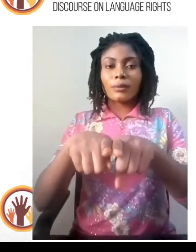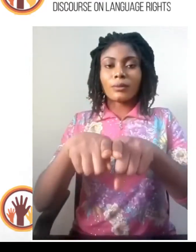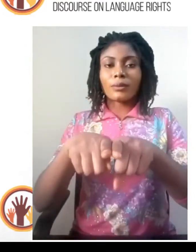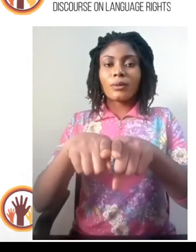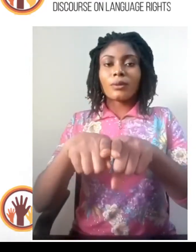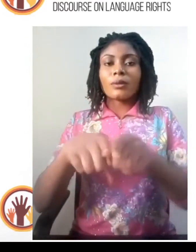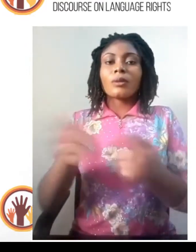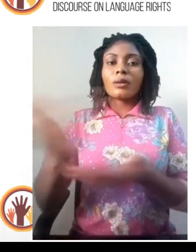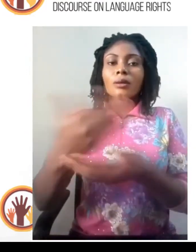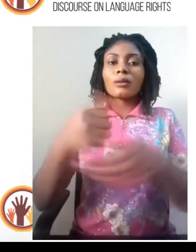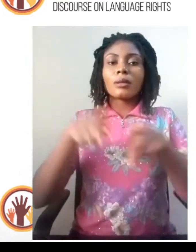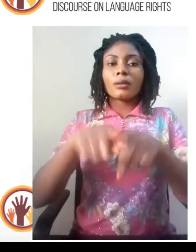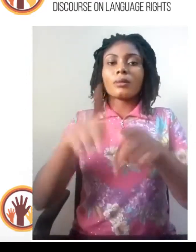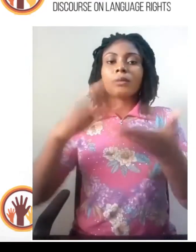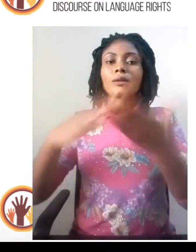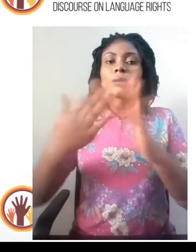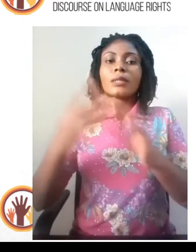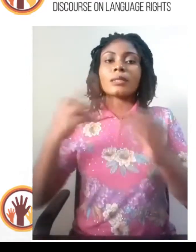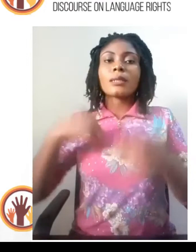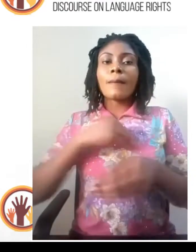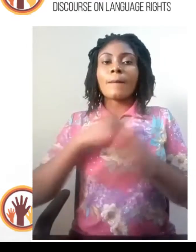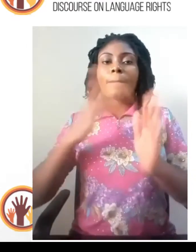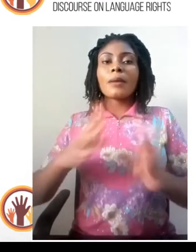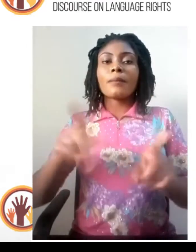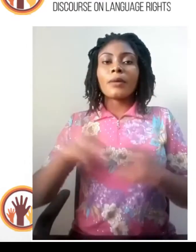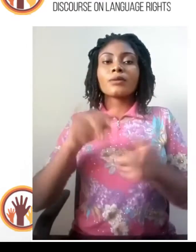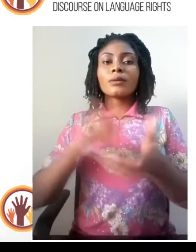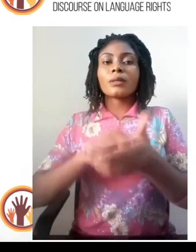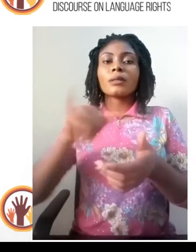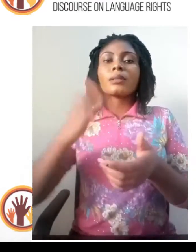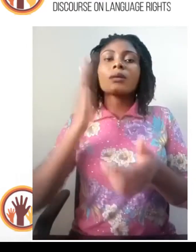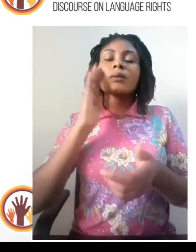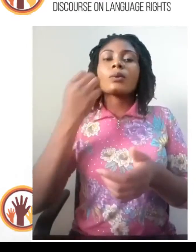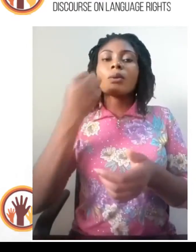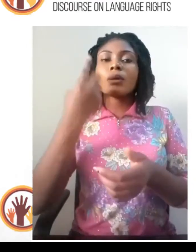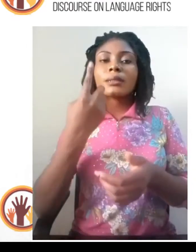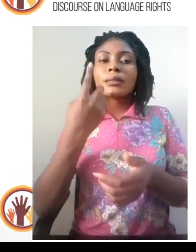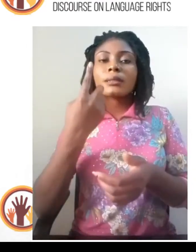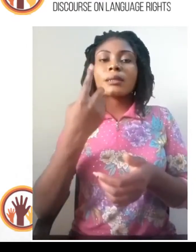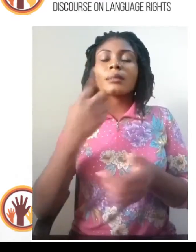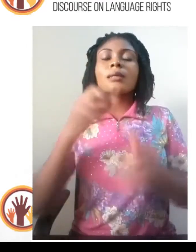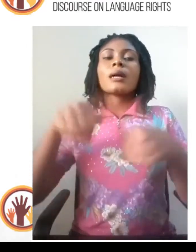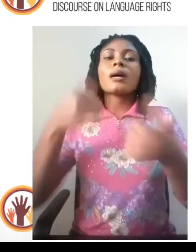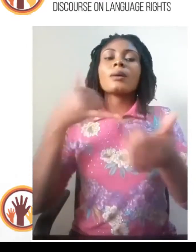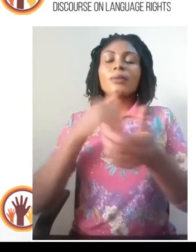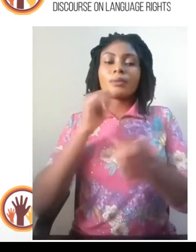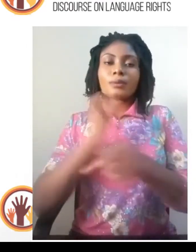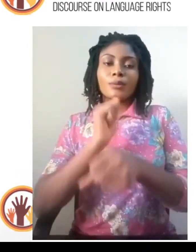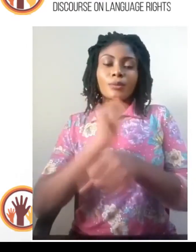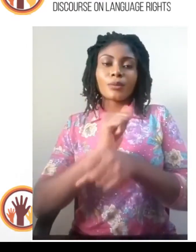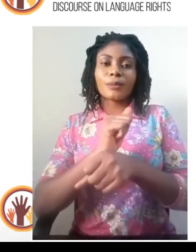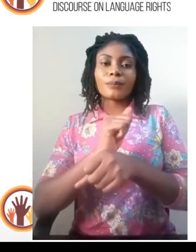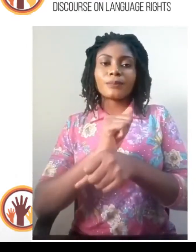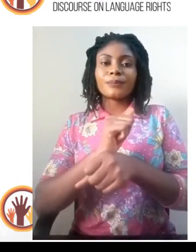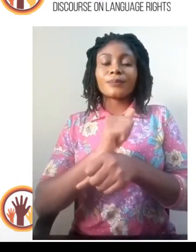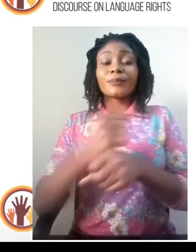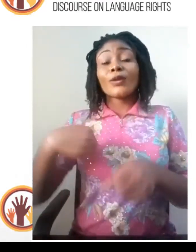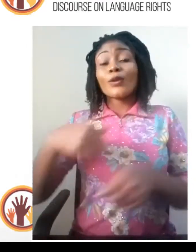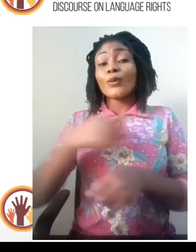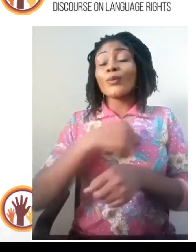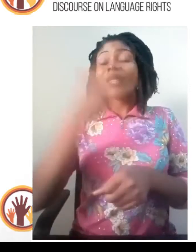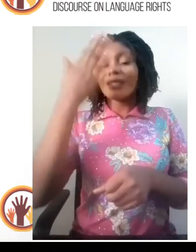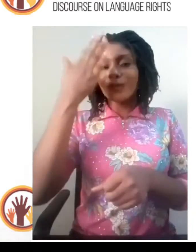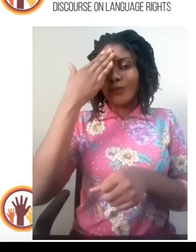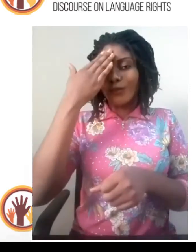community members so that they will understand their language, how it works. So we